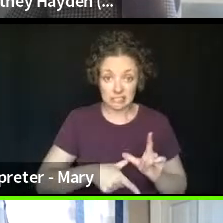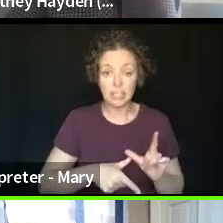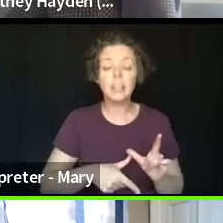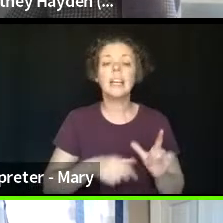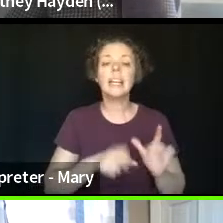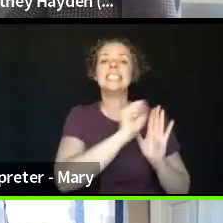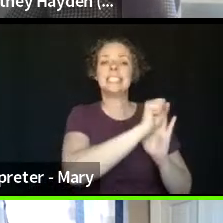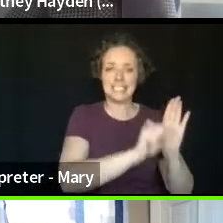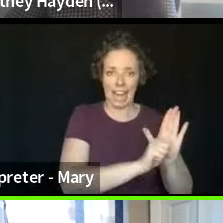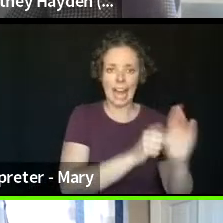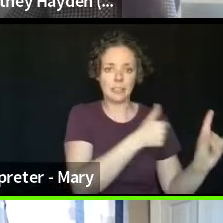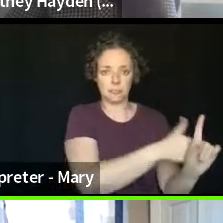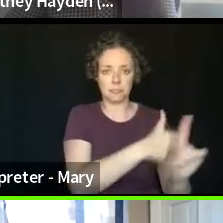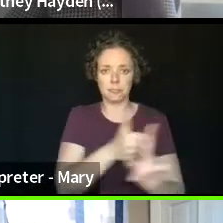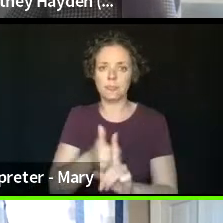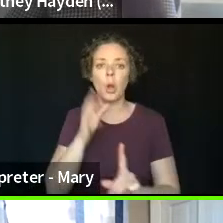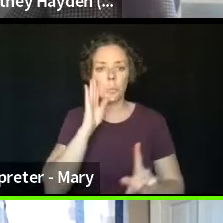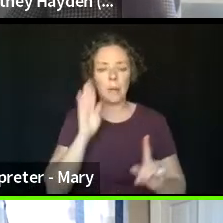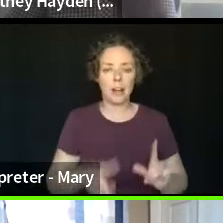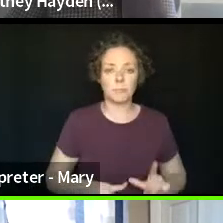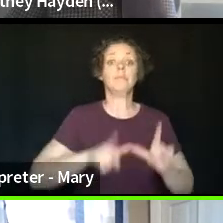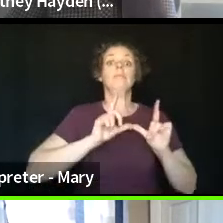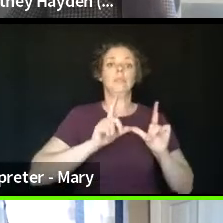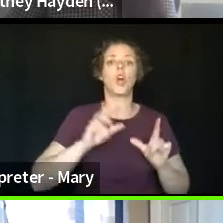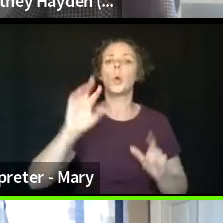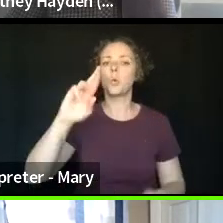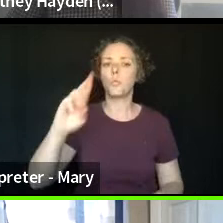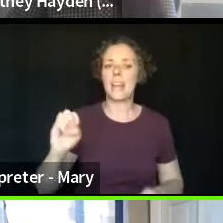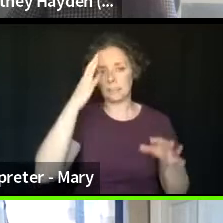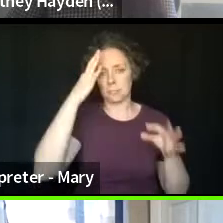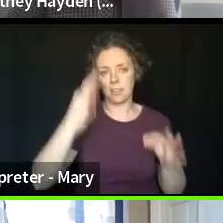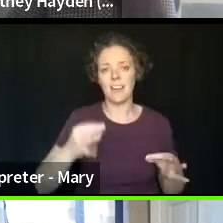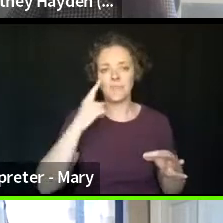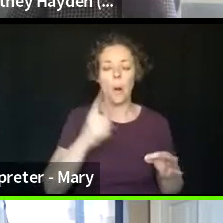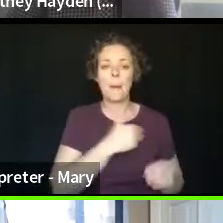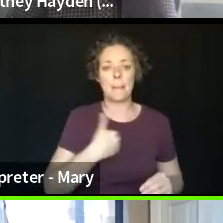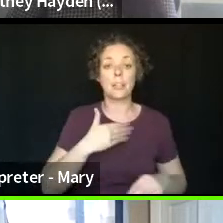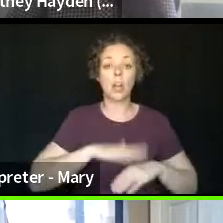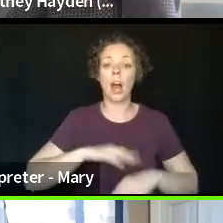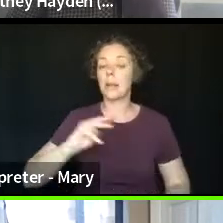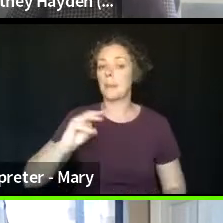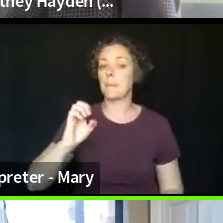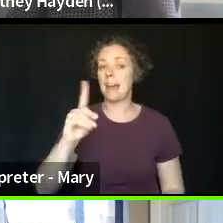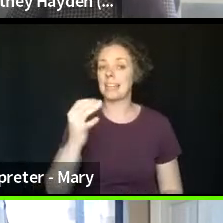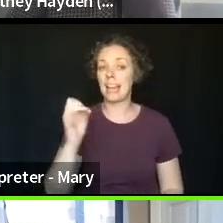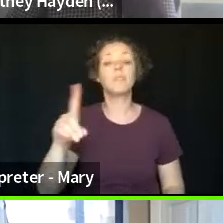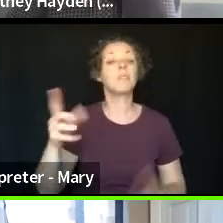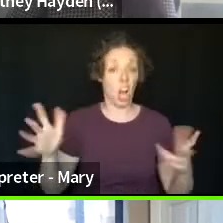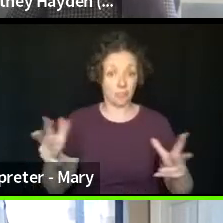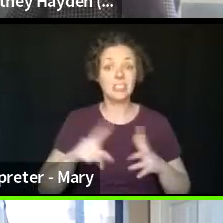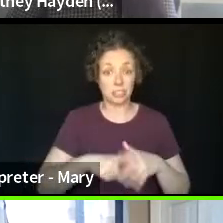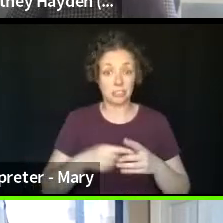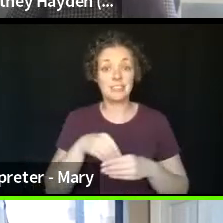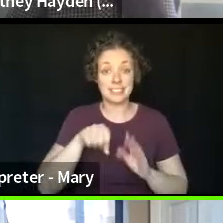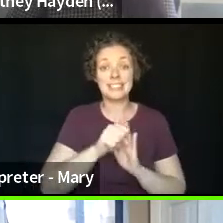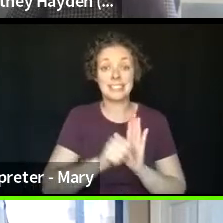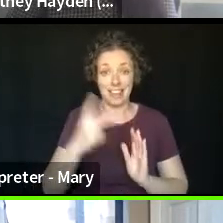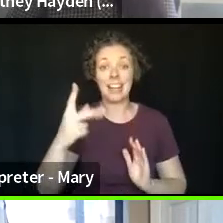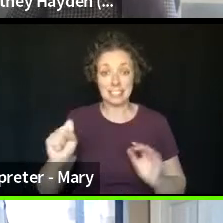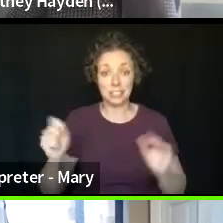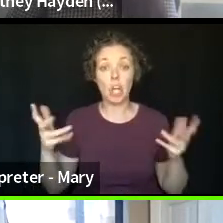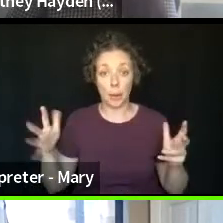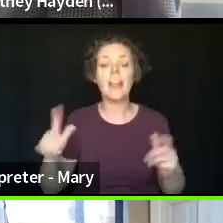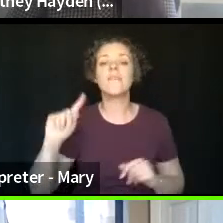the redetermination of the eligibility of members on Medicaid. And these already started in the state of Kansas. The first batch of